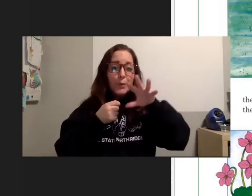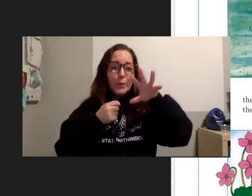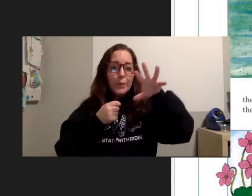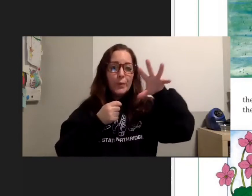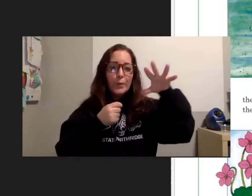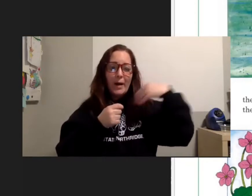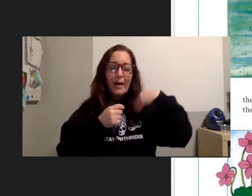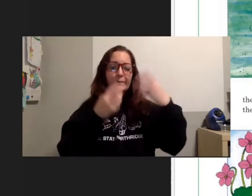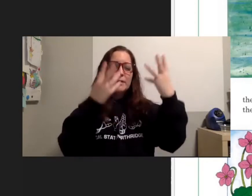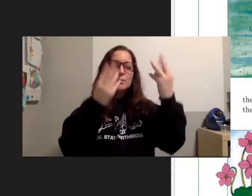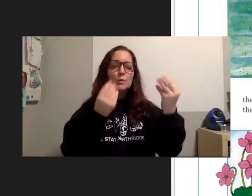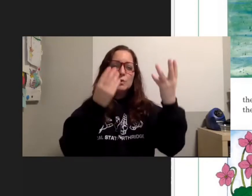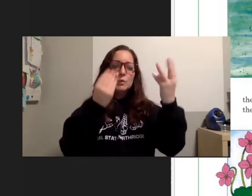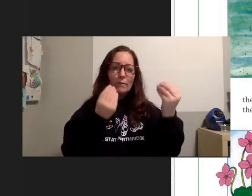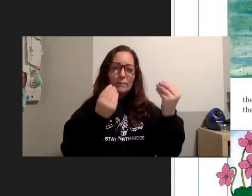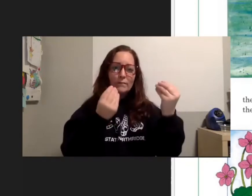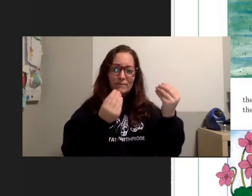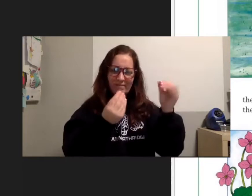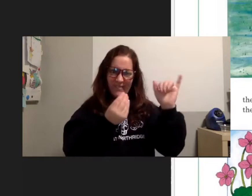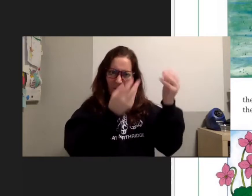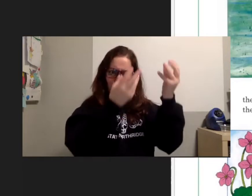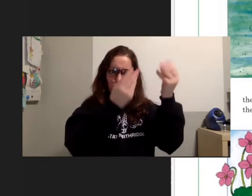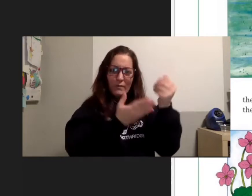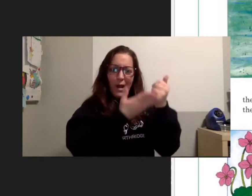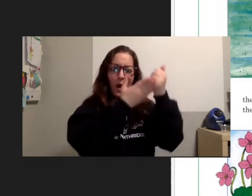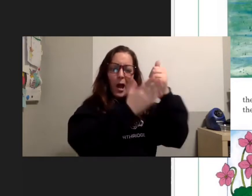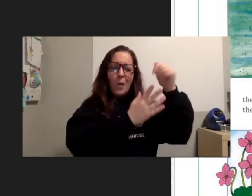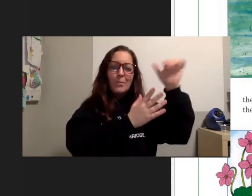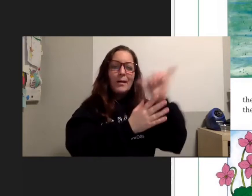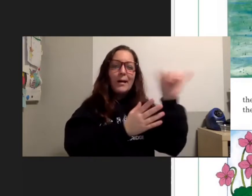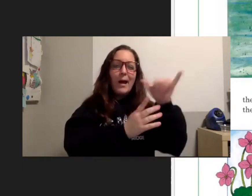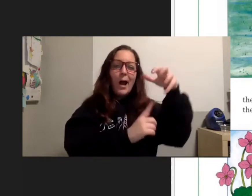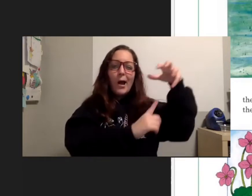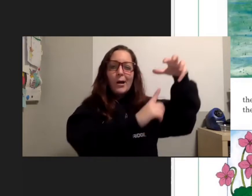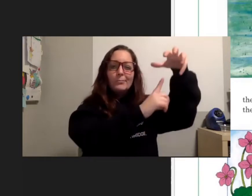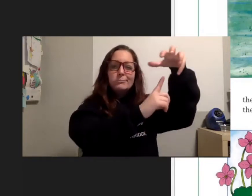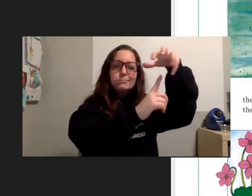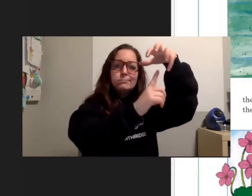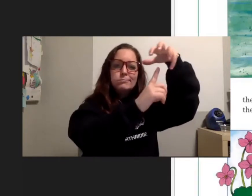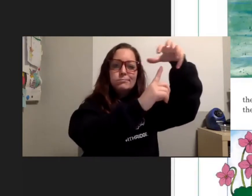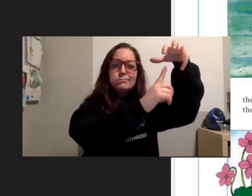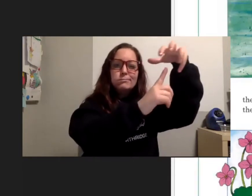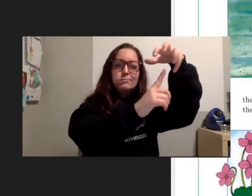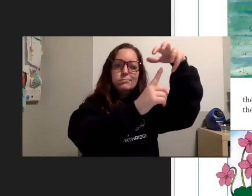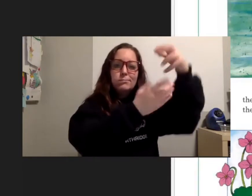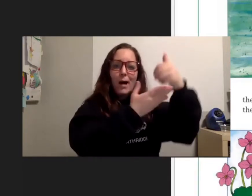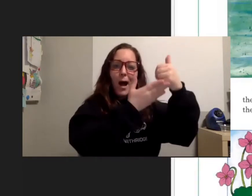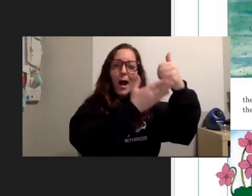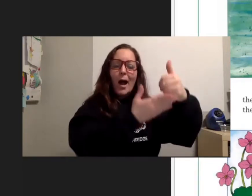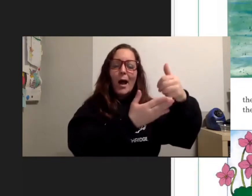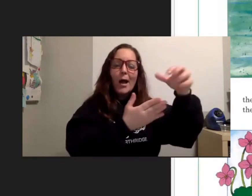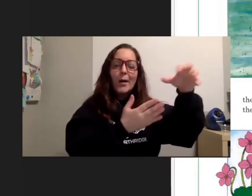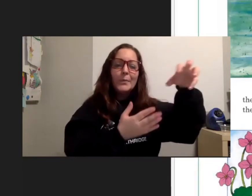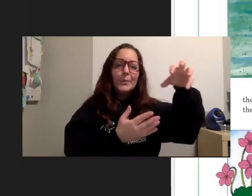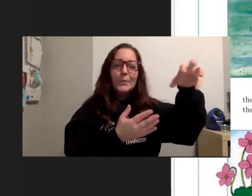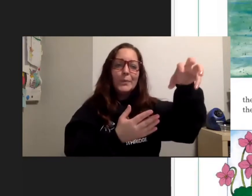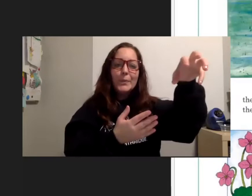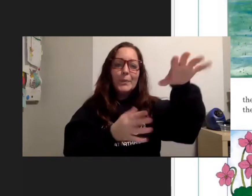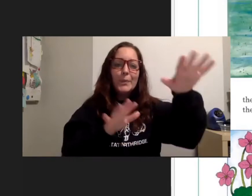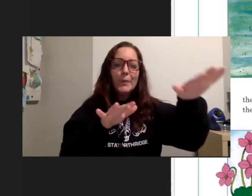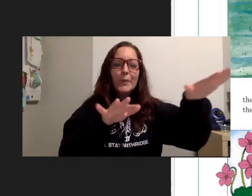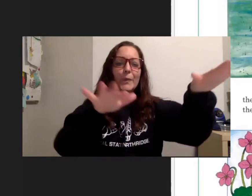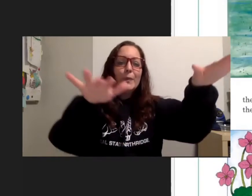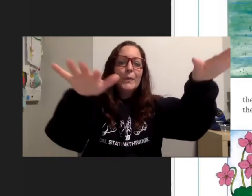like those wishing flowers that you blow on, they have fluff on them that lets them float to the